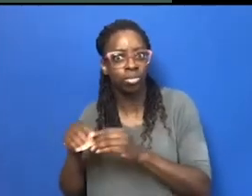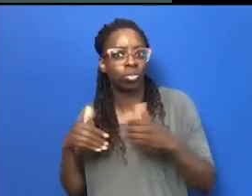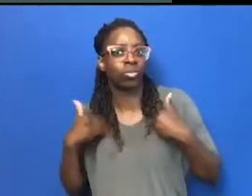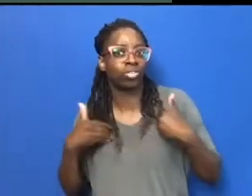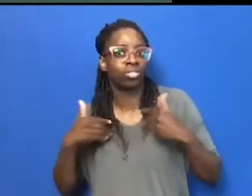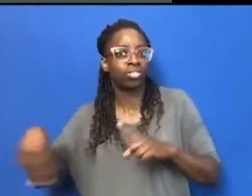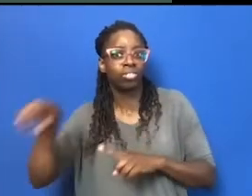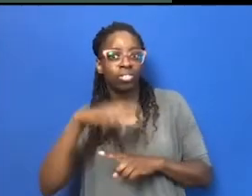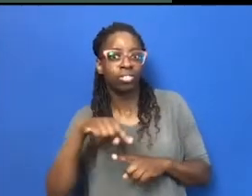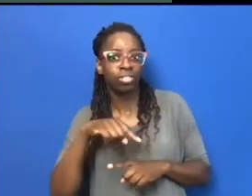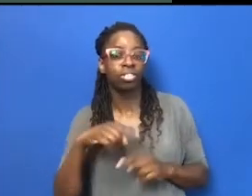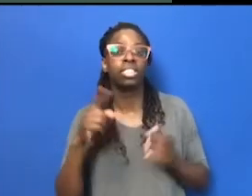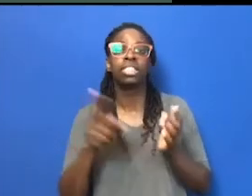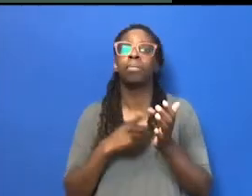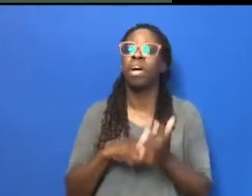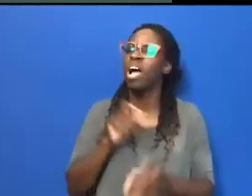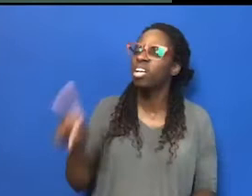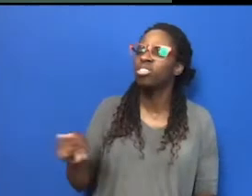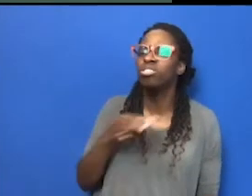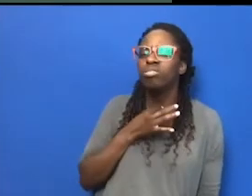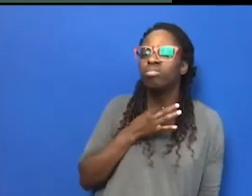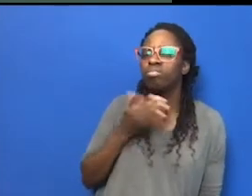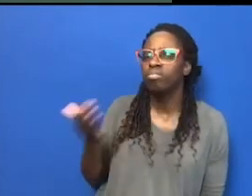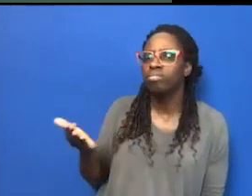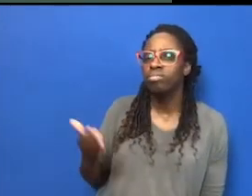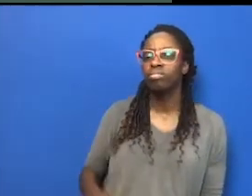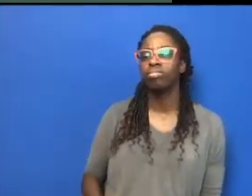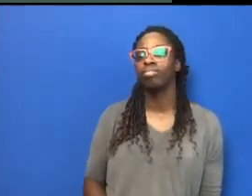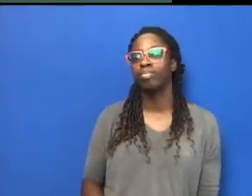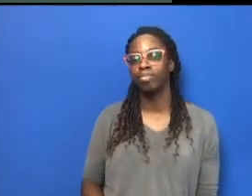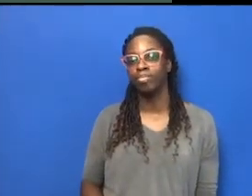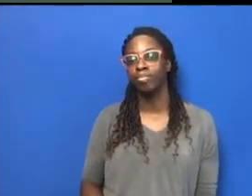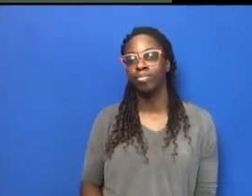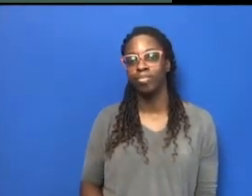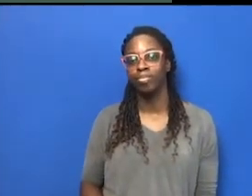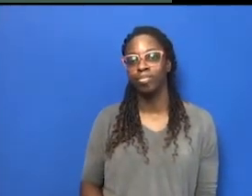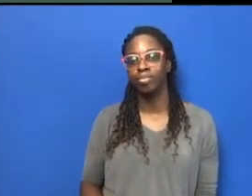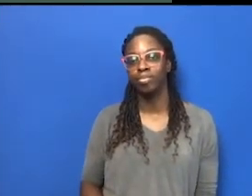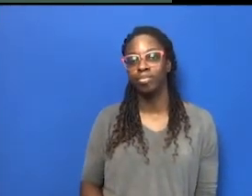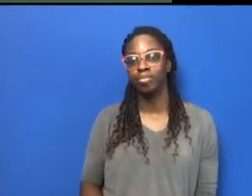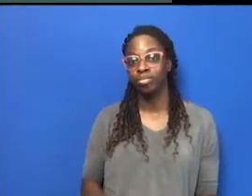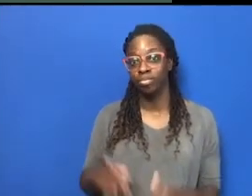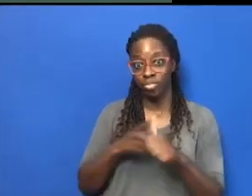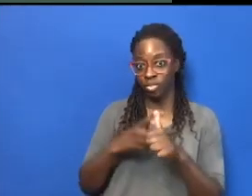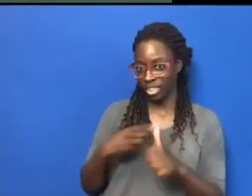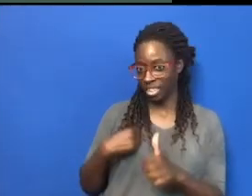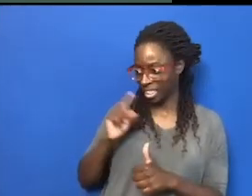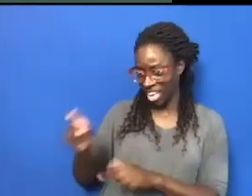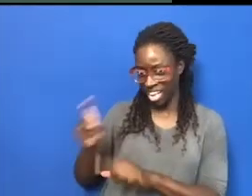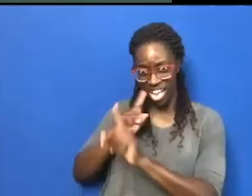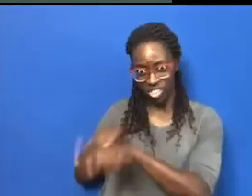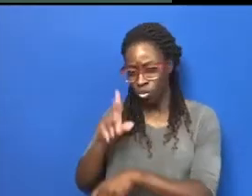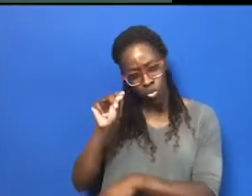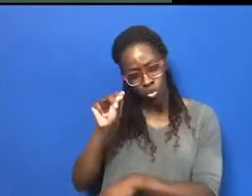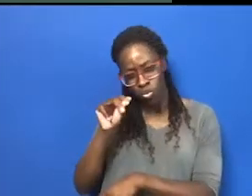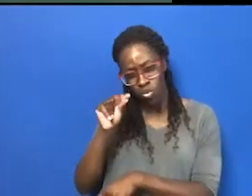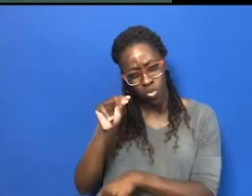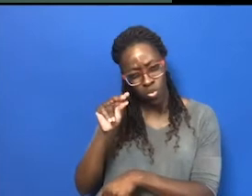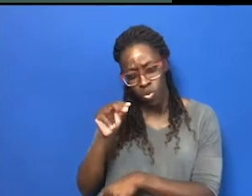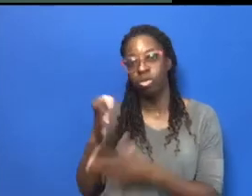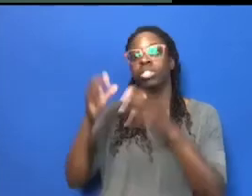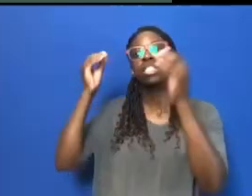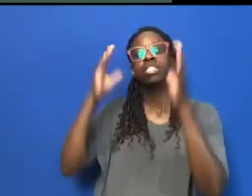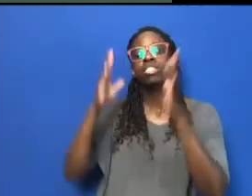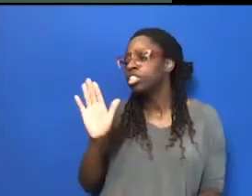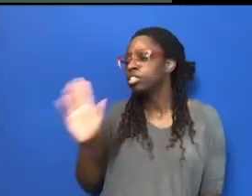question, our initial response is that we just tend to answer that question. So what if you changed it instead? And what if you instead asked a question